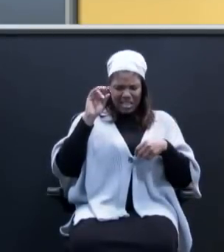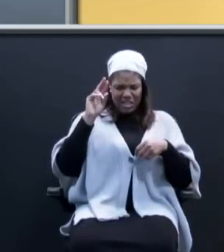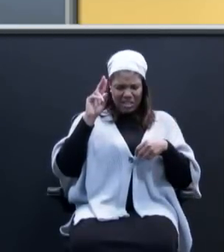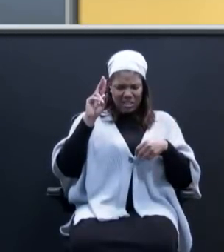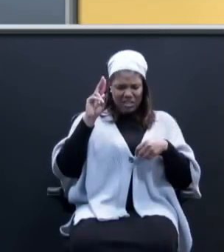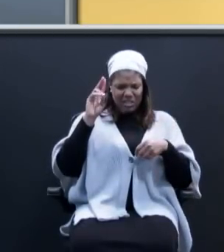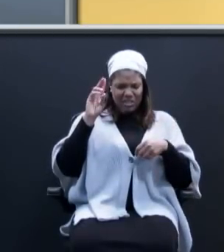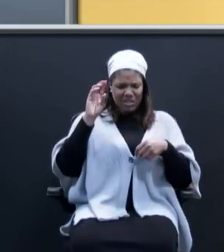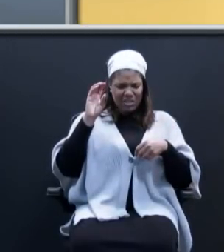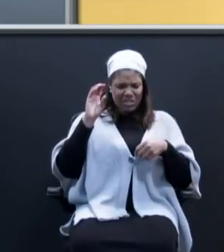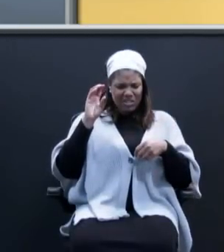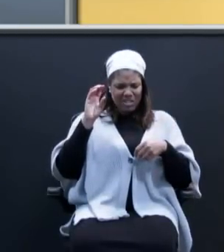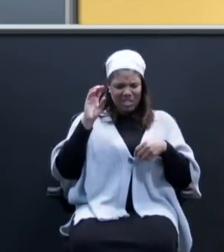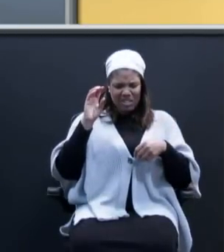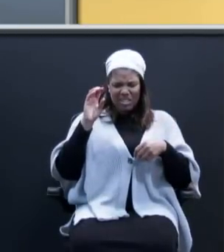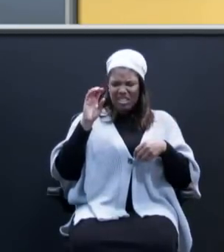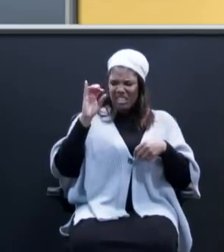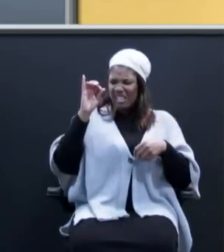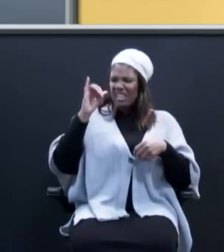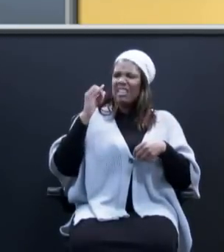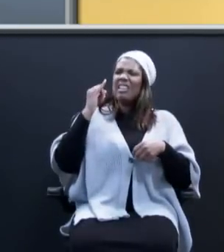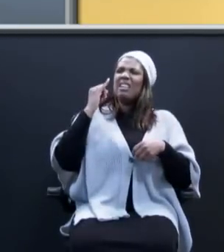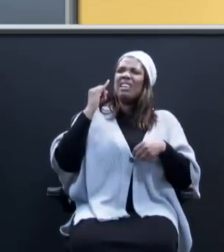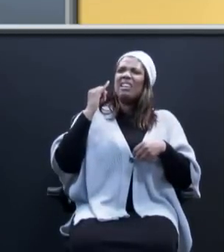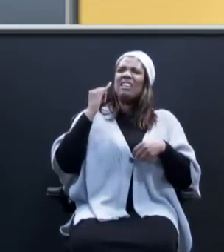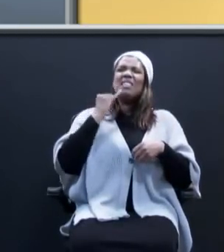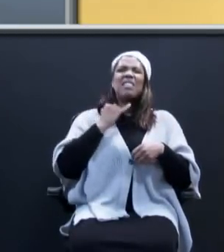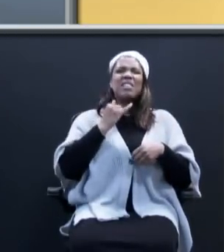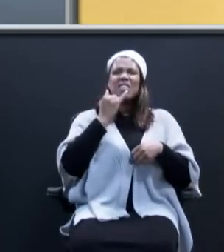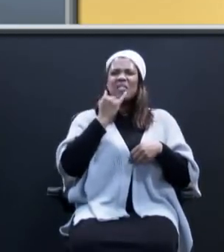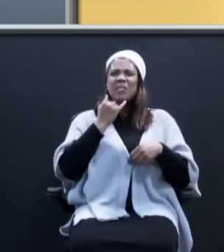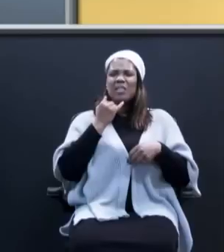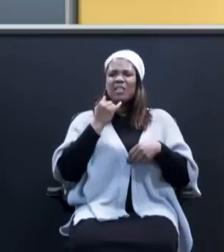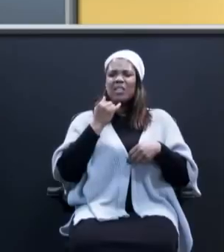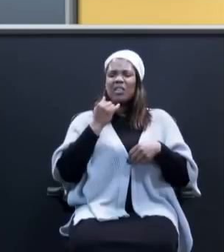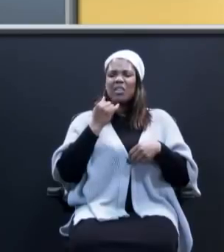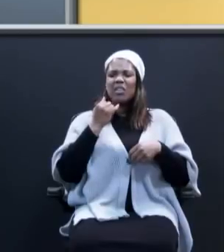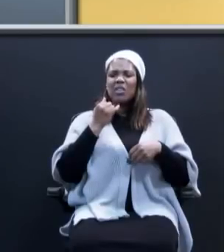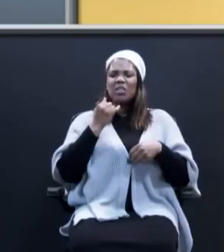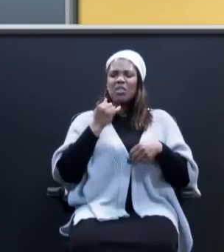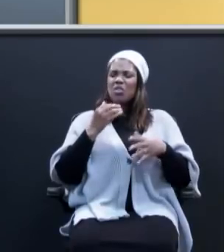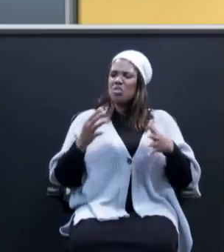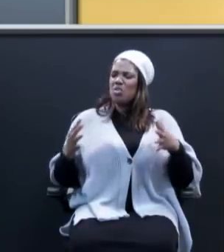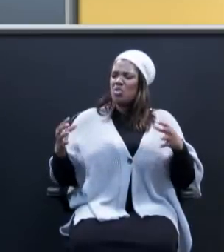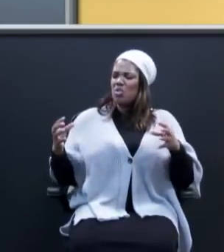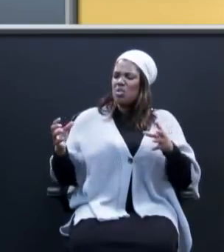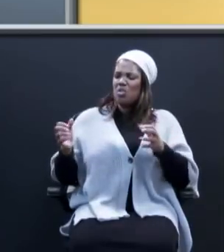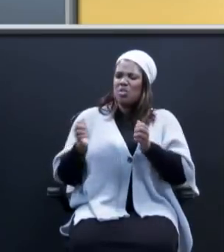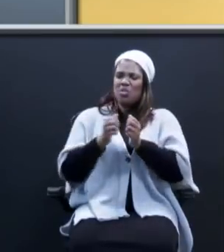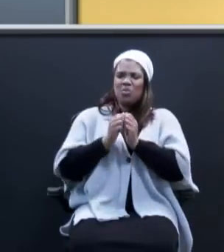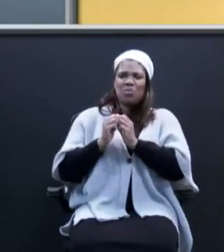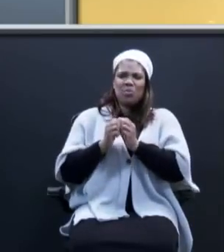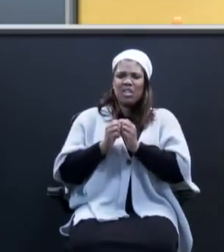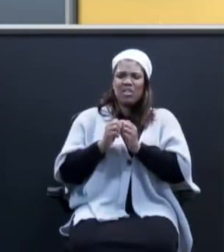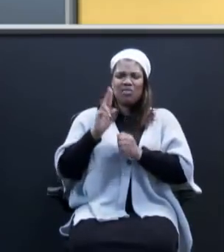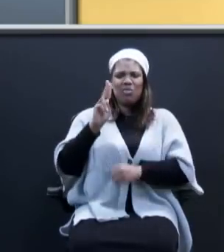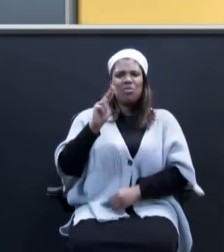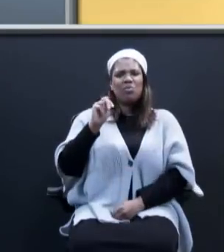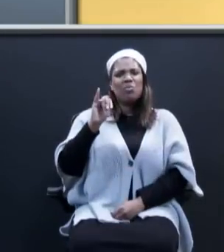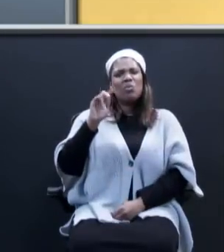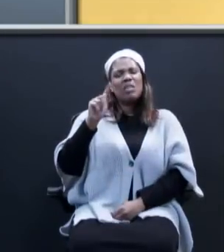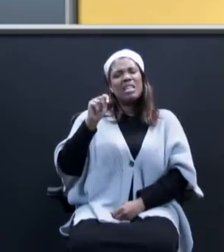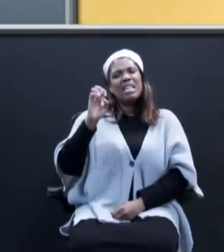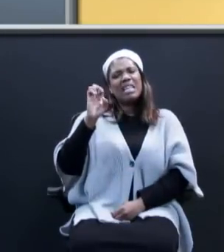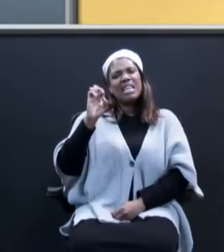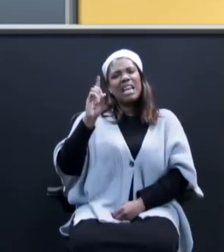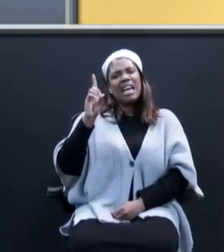Israel United in Christ. But they don't believe in the water baptism. How you going to get into